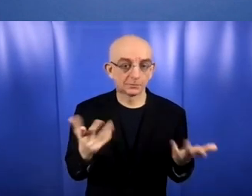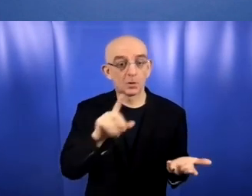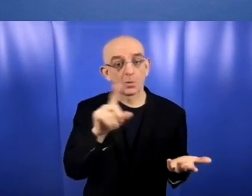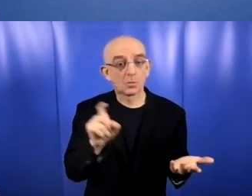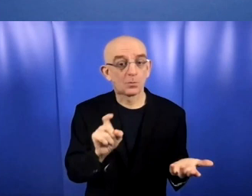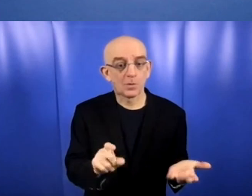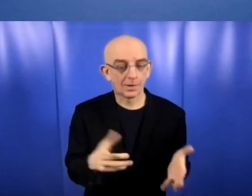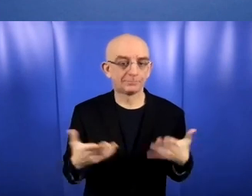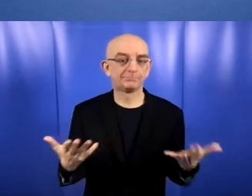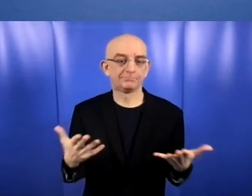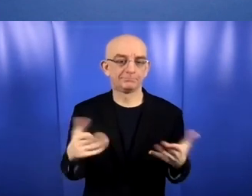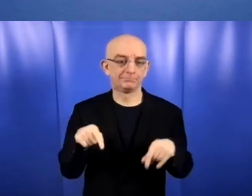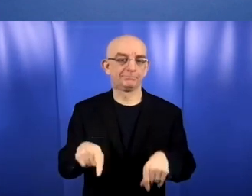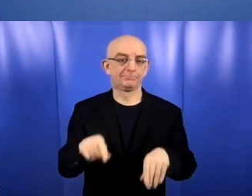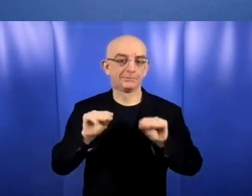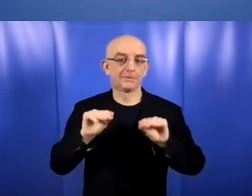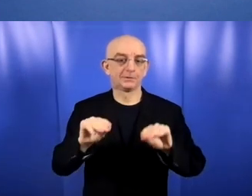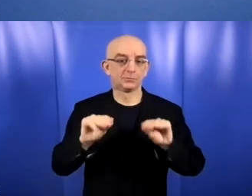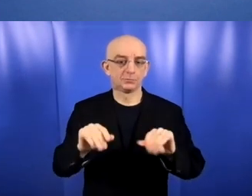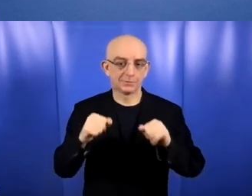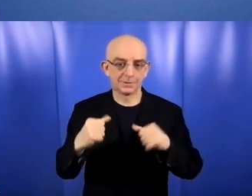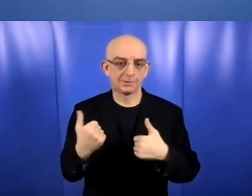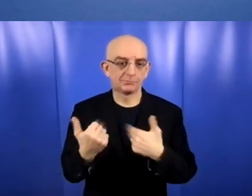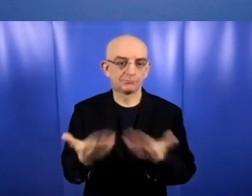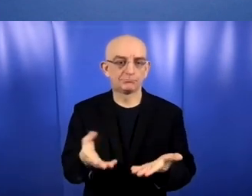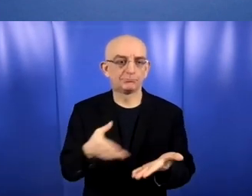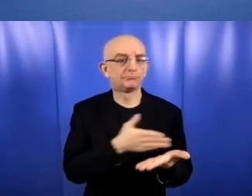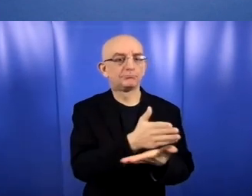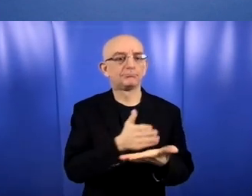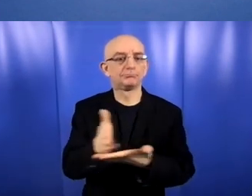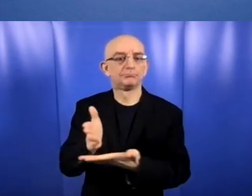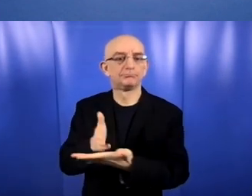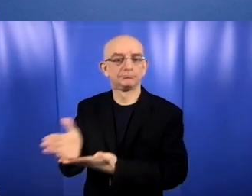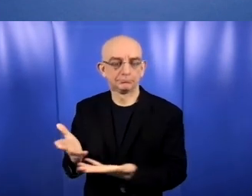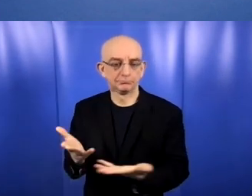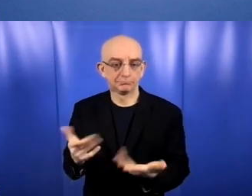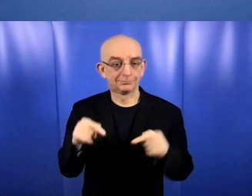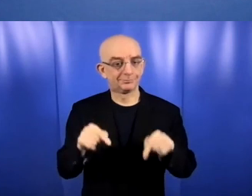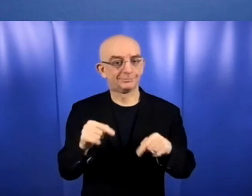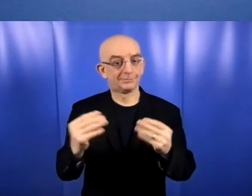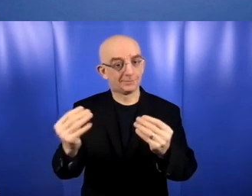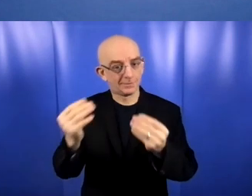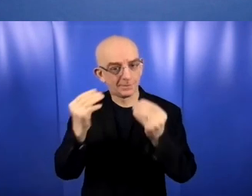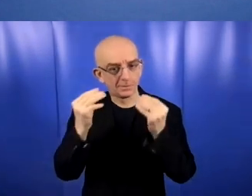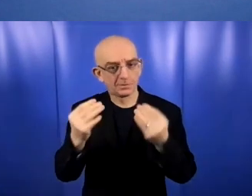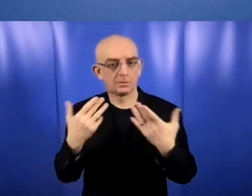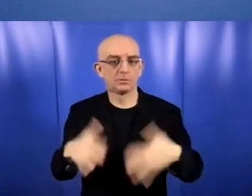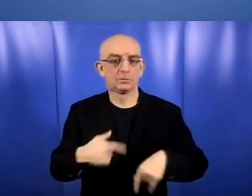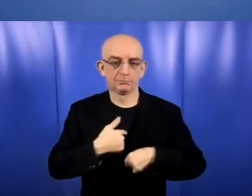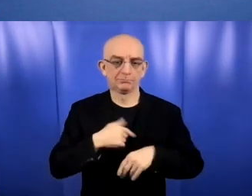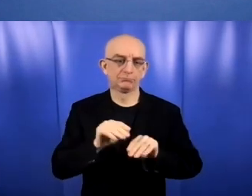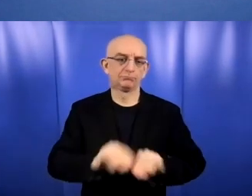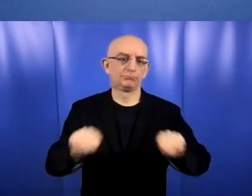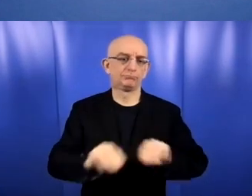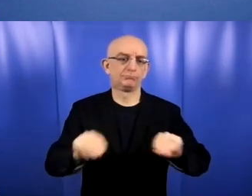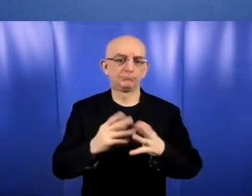who, because of what they learned studying, when it became possible